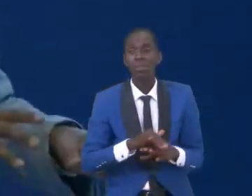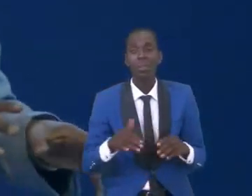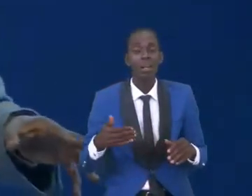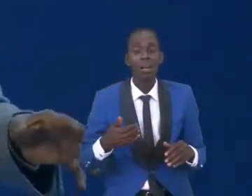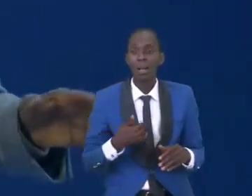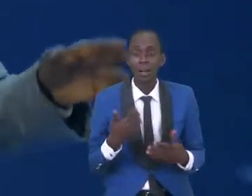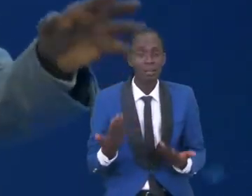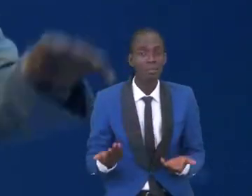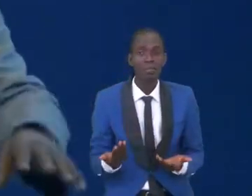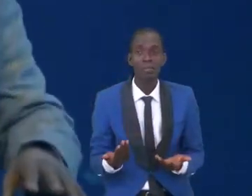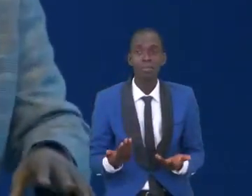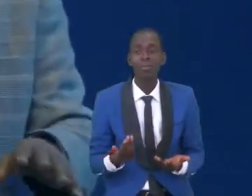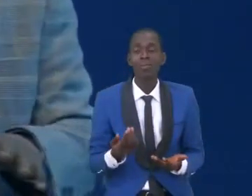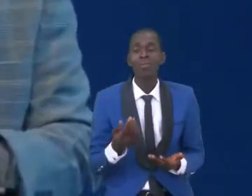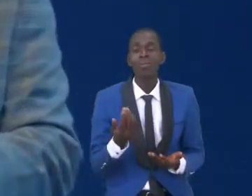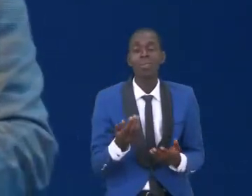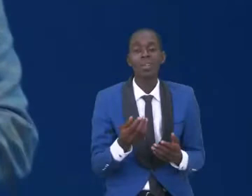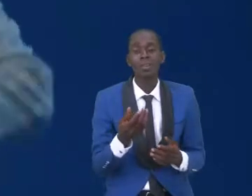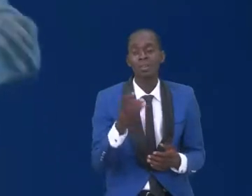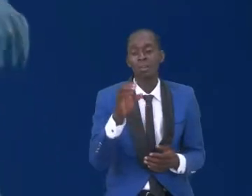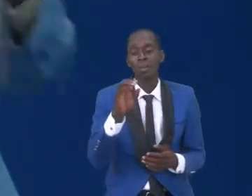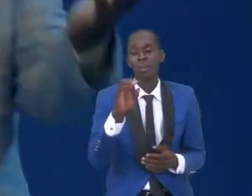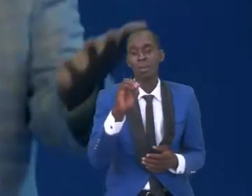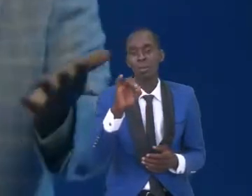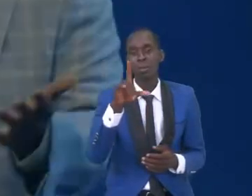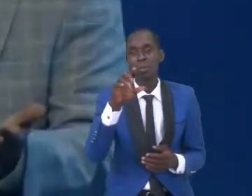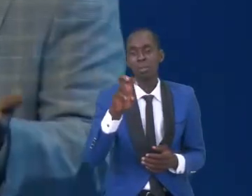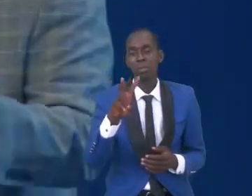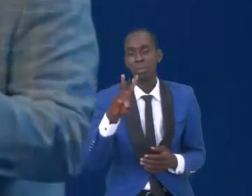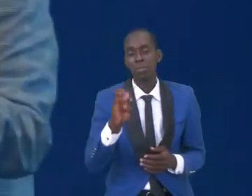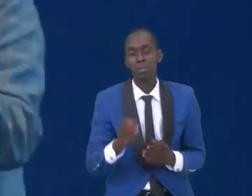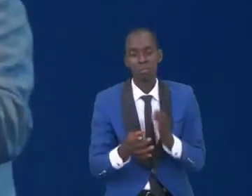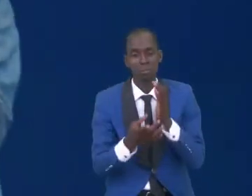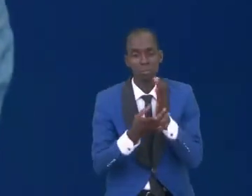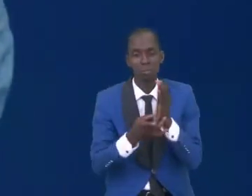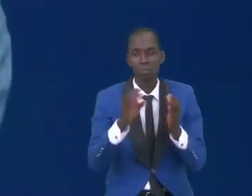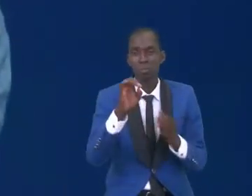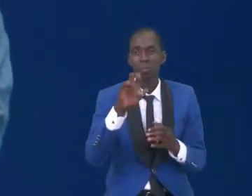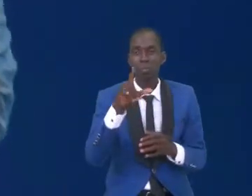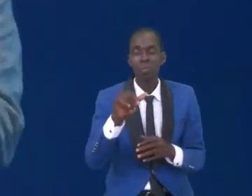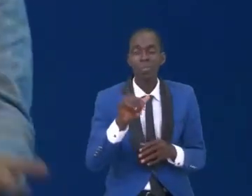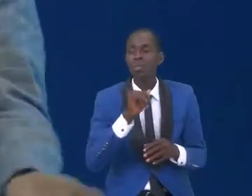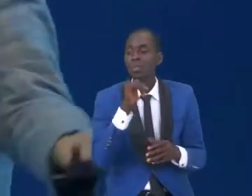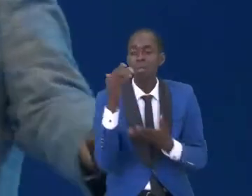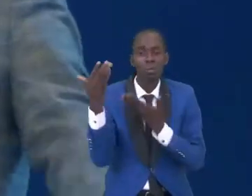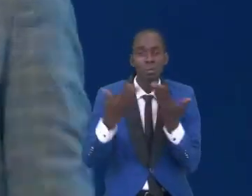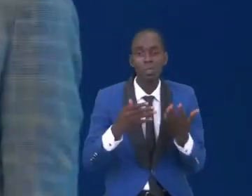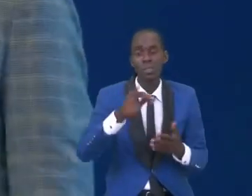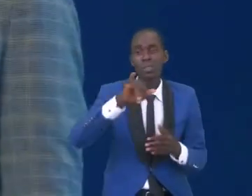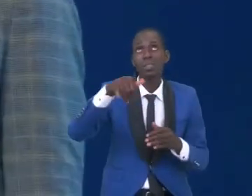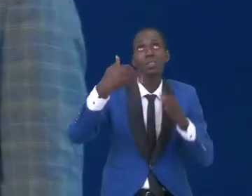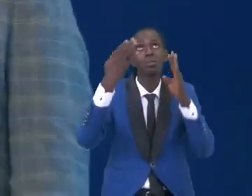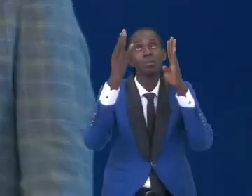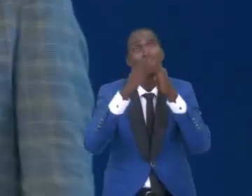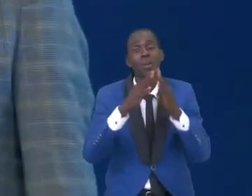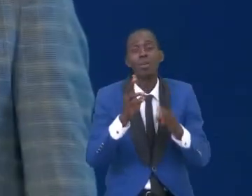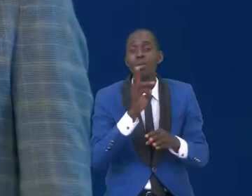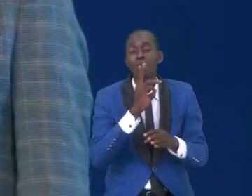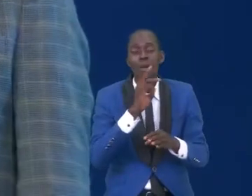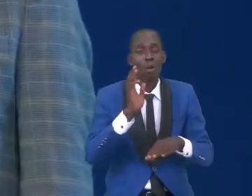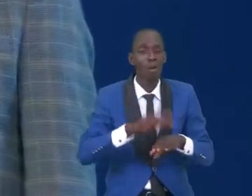on them, olive oil on them. They didn't pour Jordan water on them, Jerusalem water on